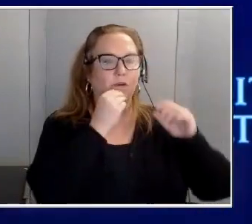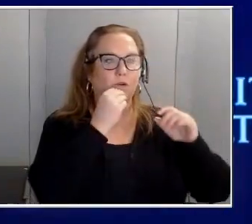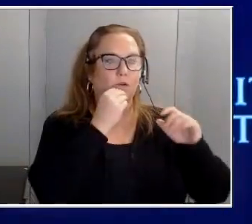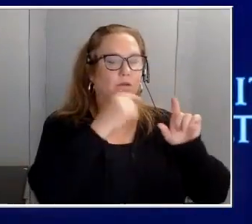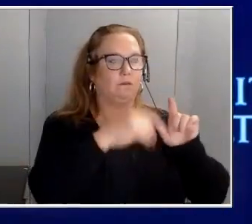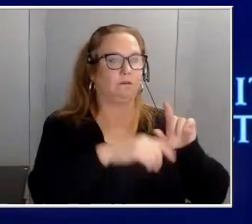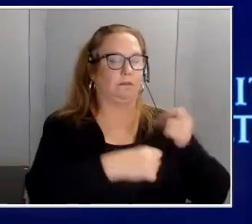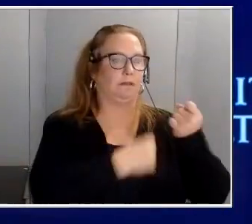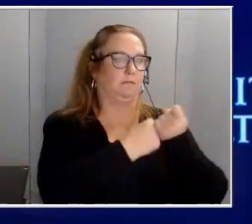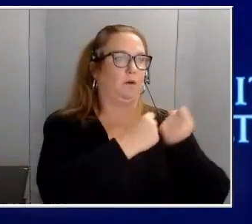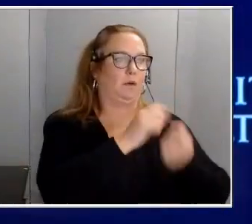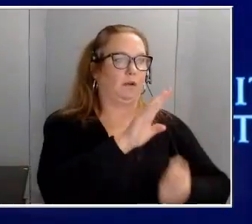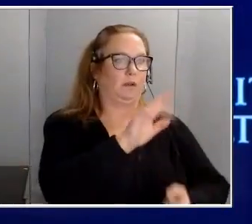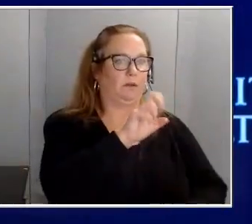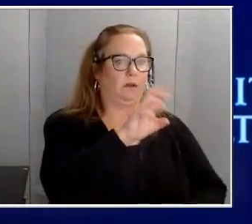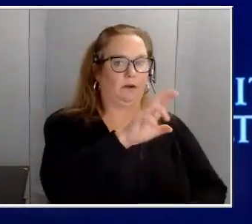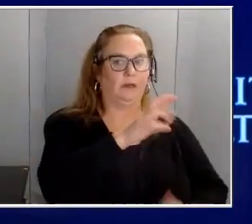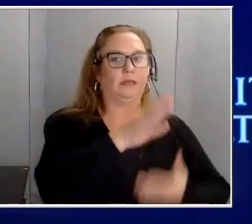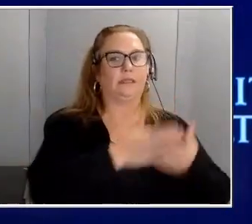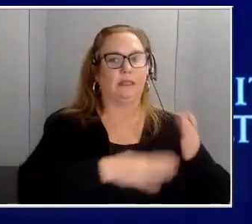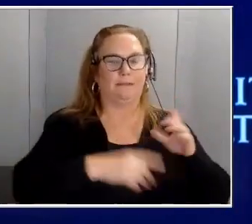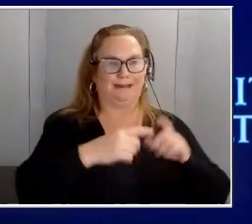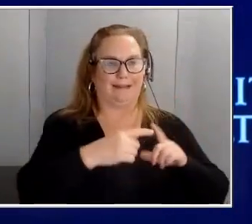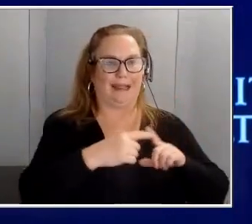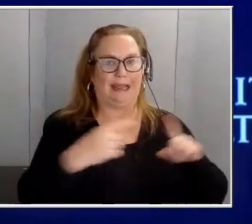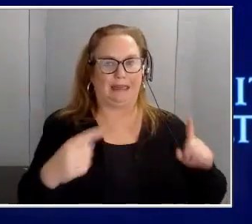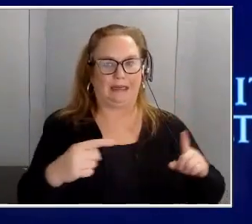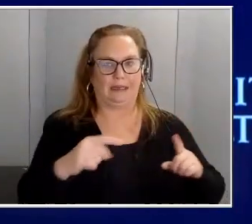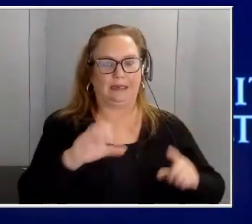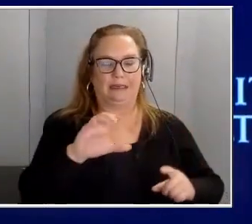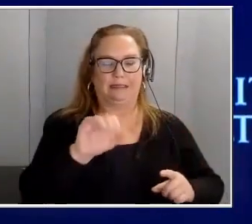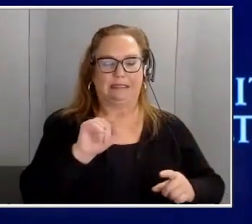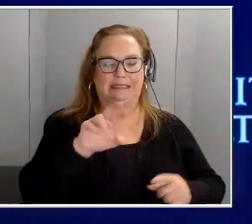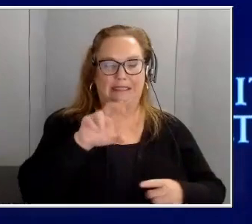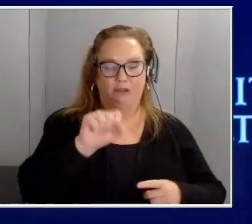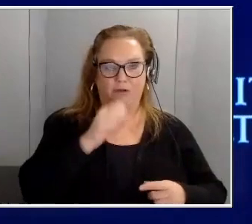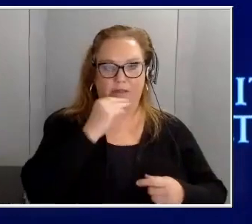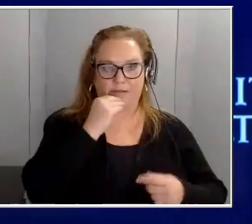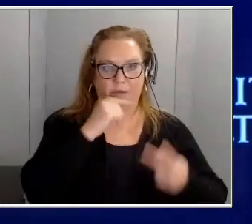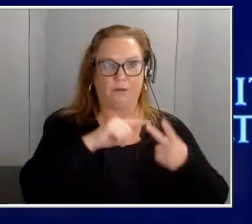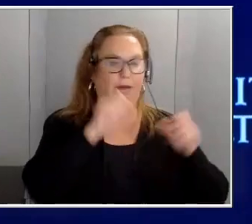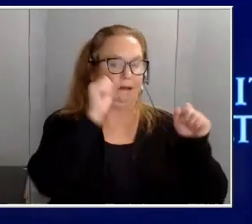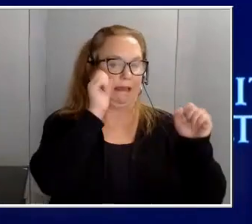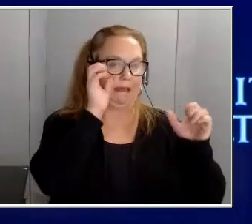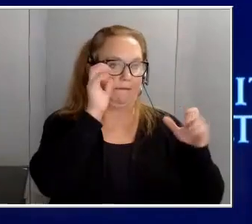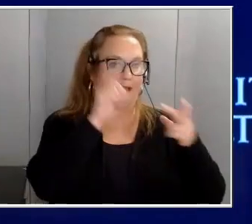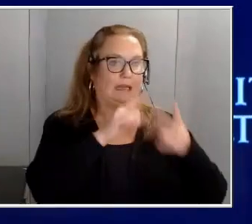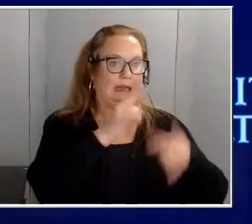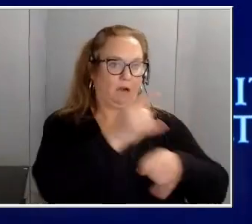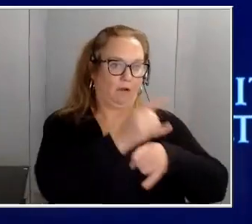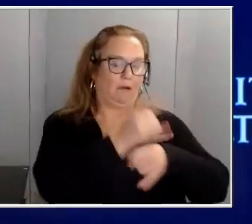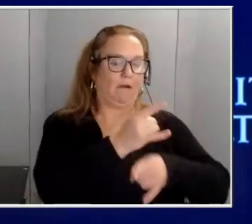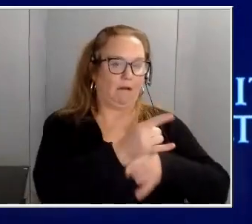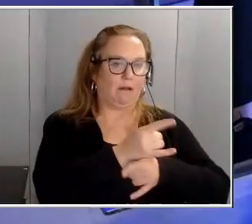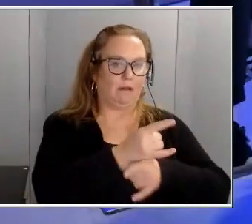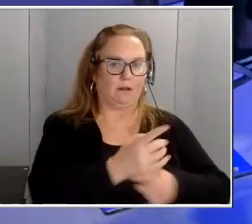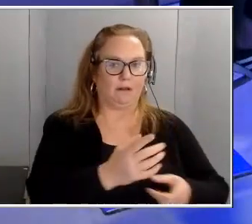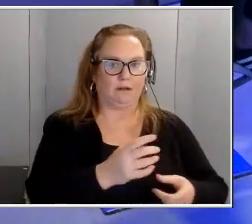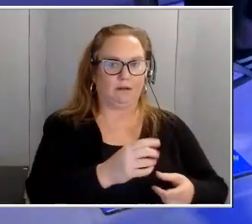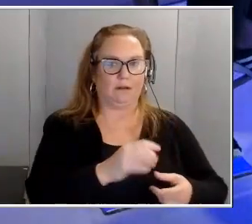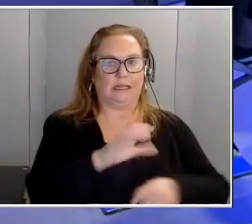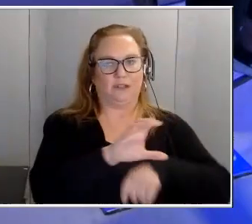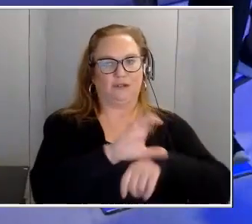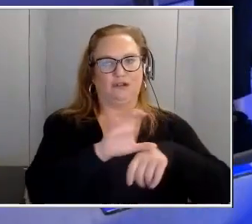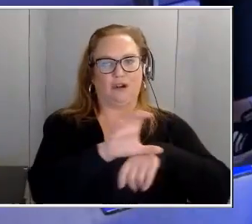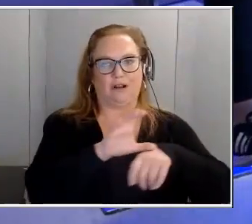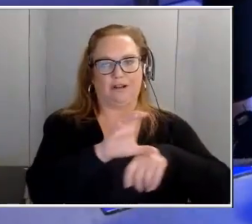that have been identified as anti-bladder. Okay, what are those? Some like citrus foods, caffeine, alcohol. And moderation. And chocolate. And